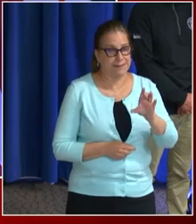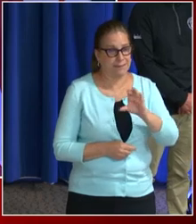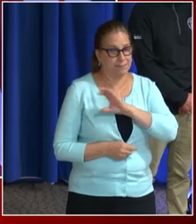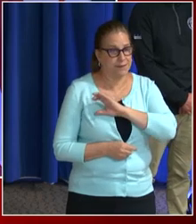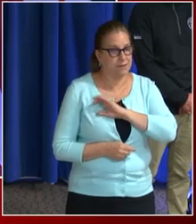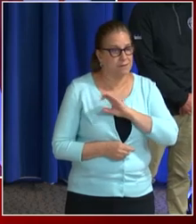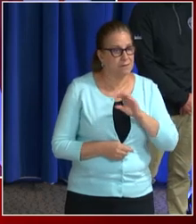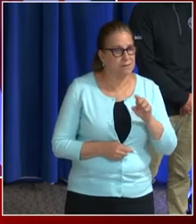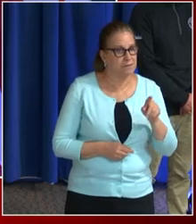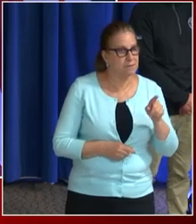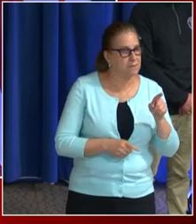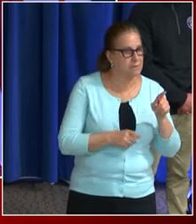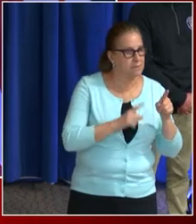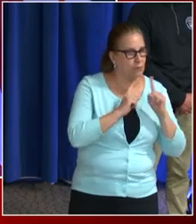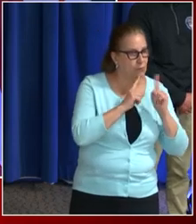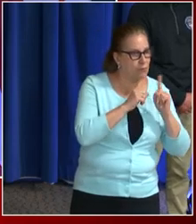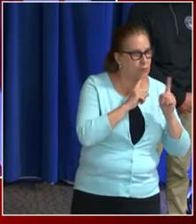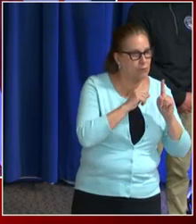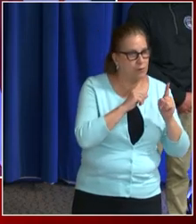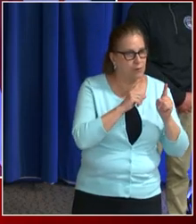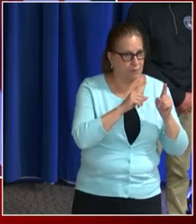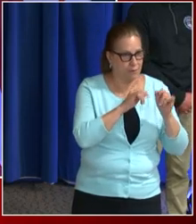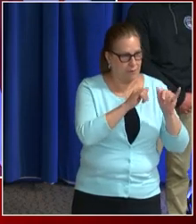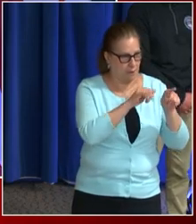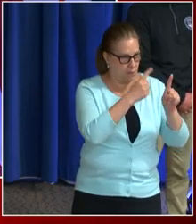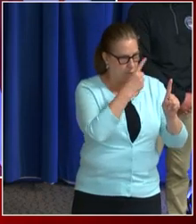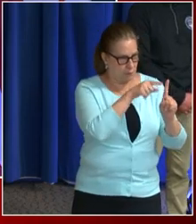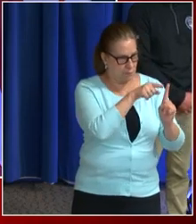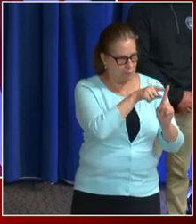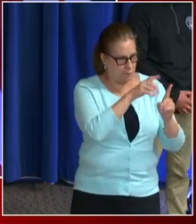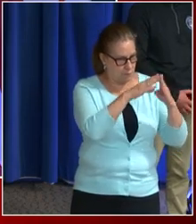communication with that homeowner throughout the evening.